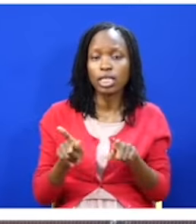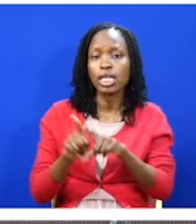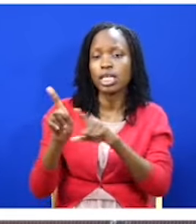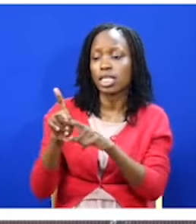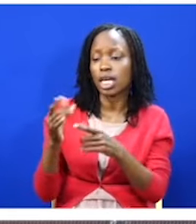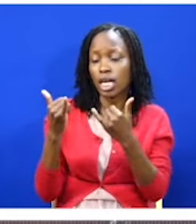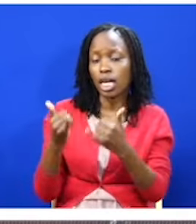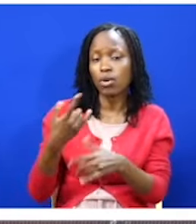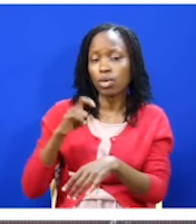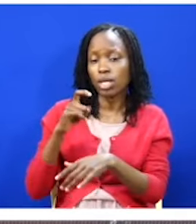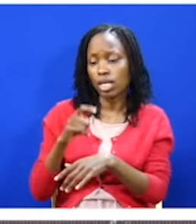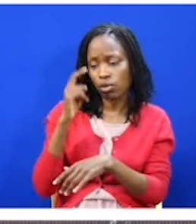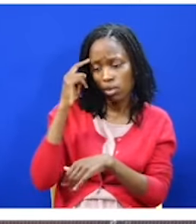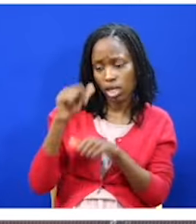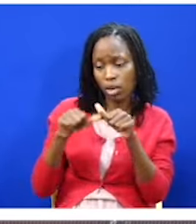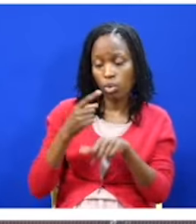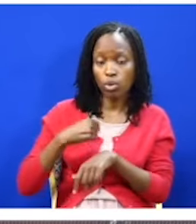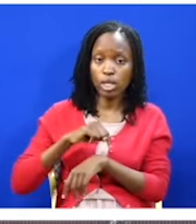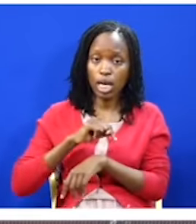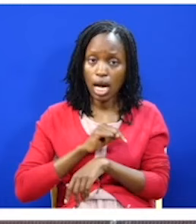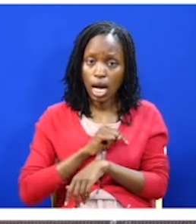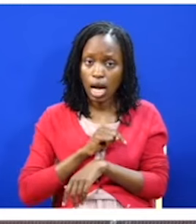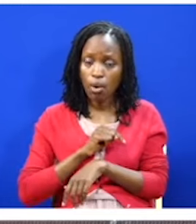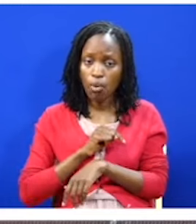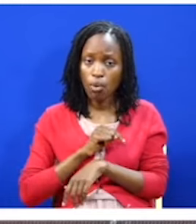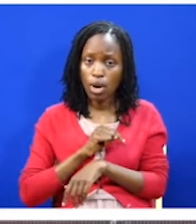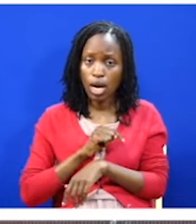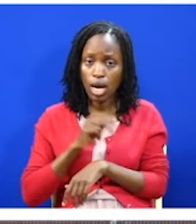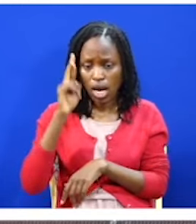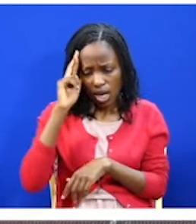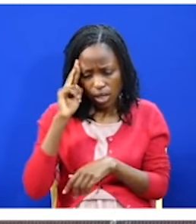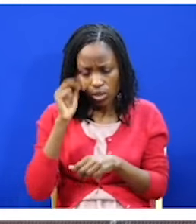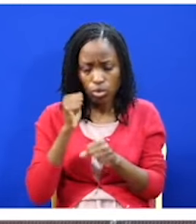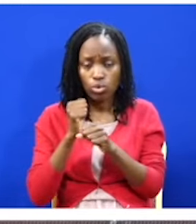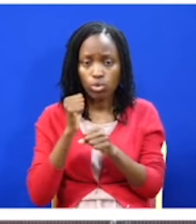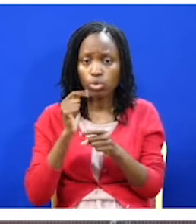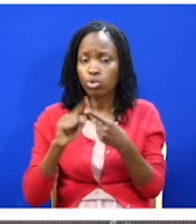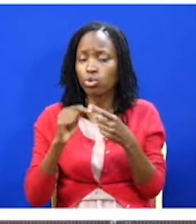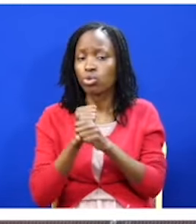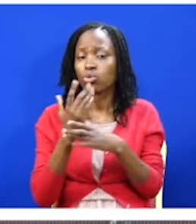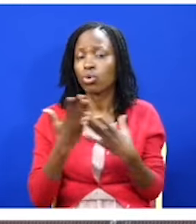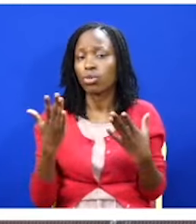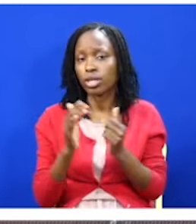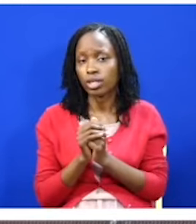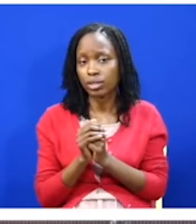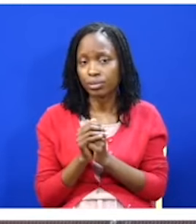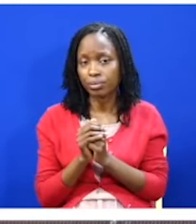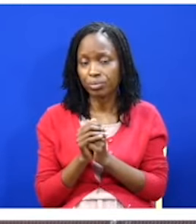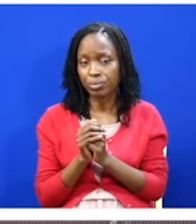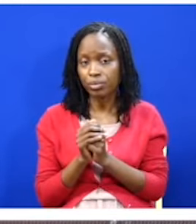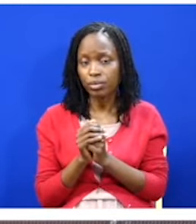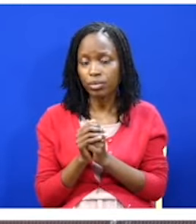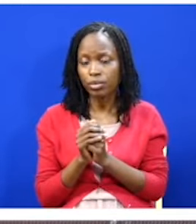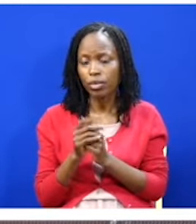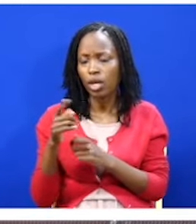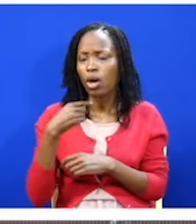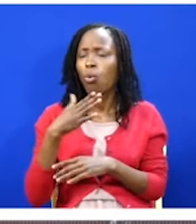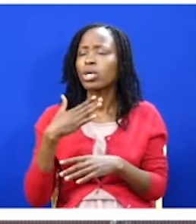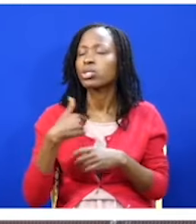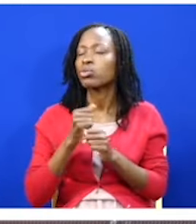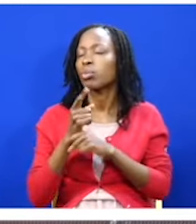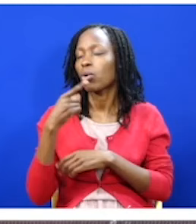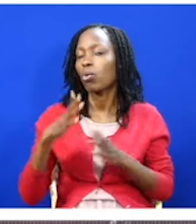us also look at our own motives and actions. Our motives are driven by who we want to please. So when you look